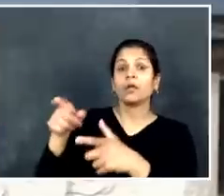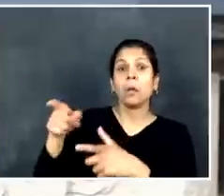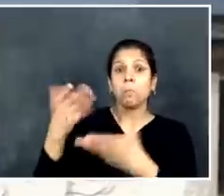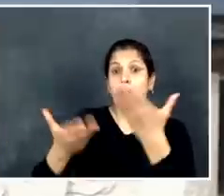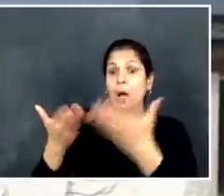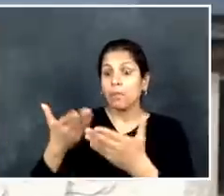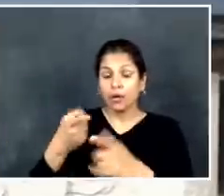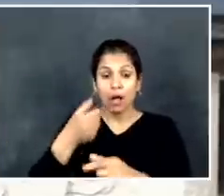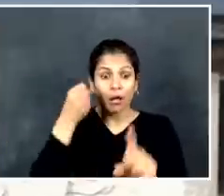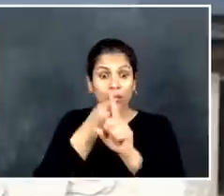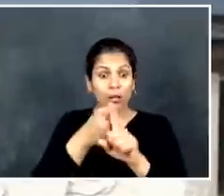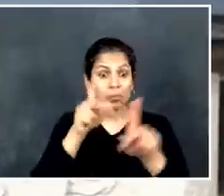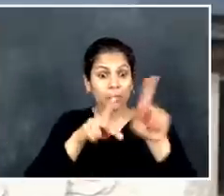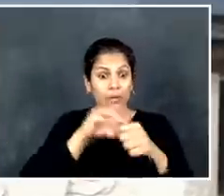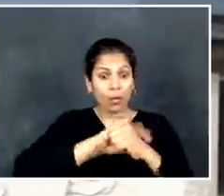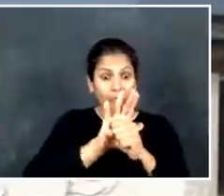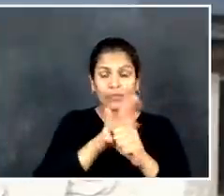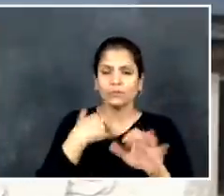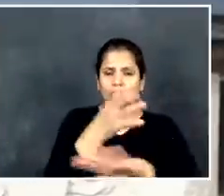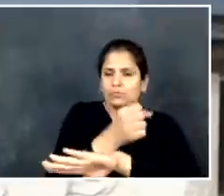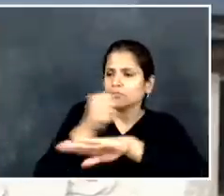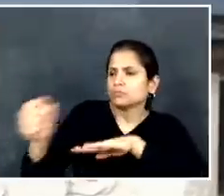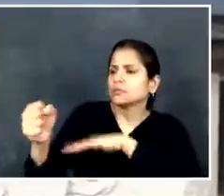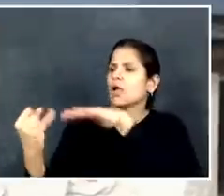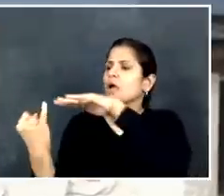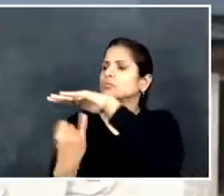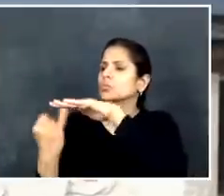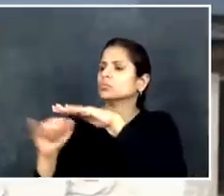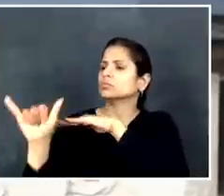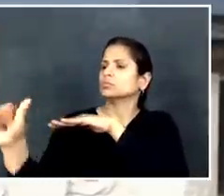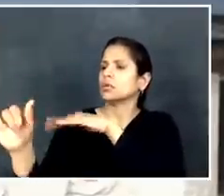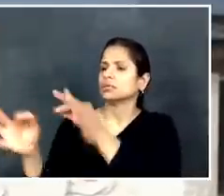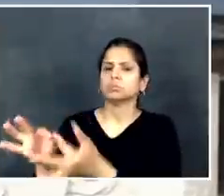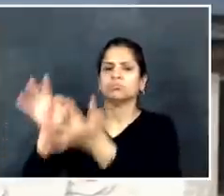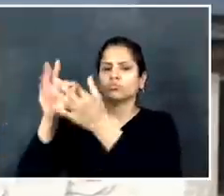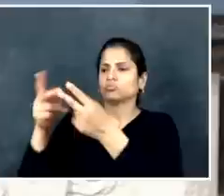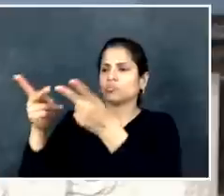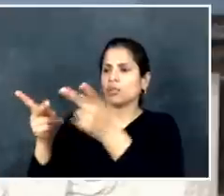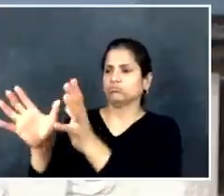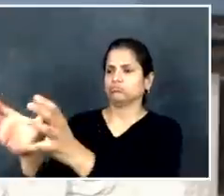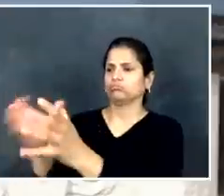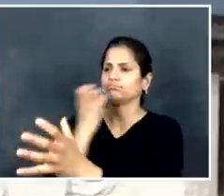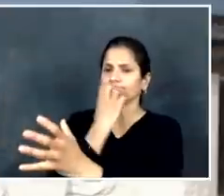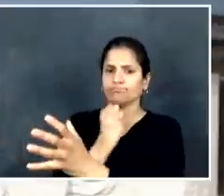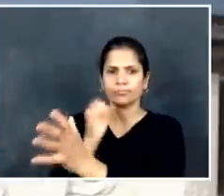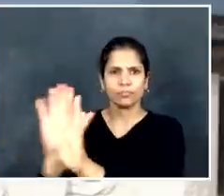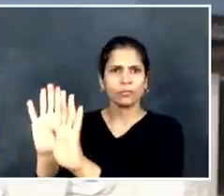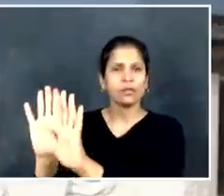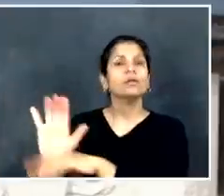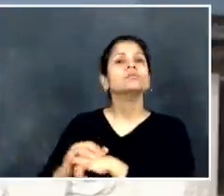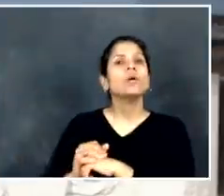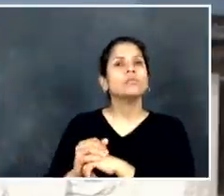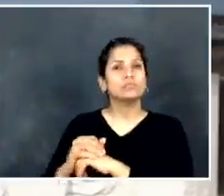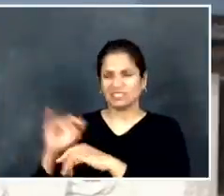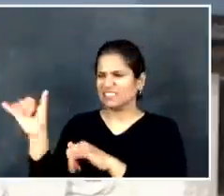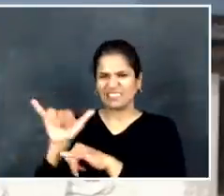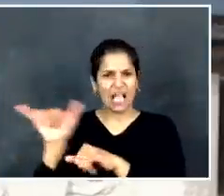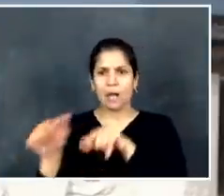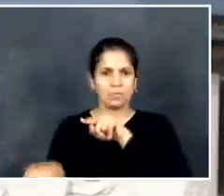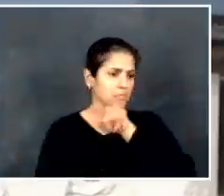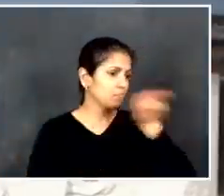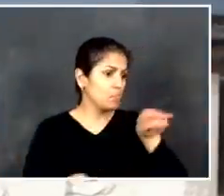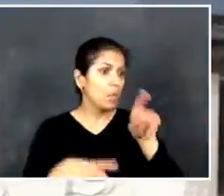or some other kind of building that could have been used for a field hospital, can be converted to an isolation and quarantine center. We're going to need a lot of those rooms, a lot of those